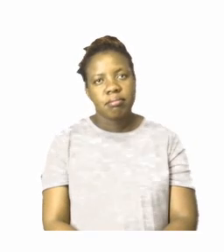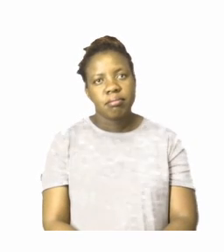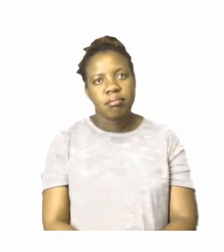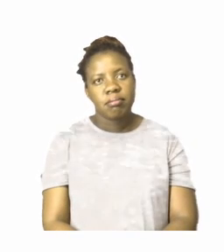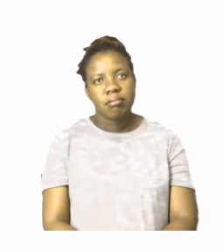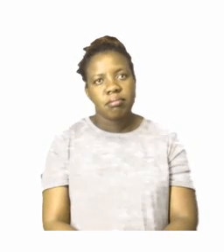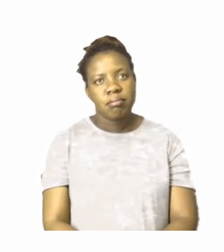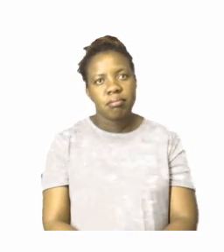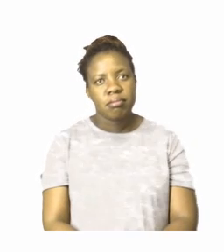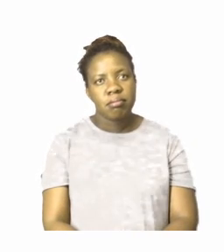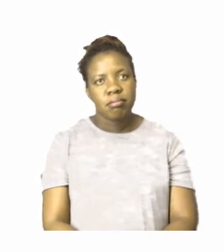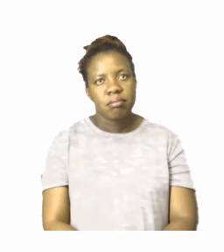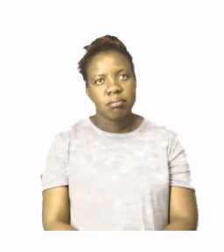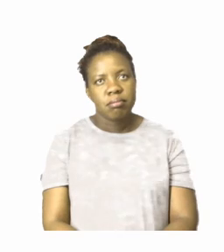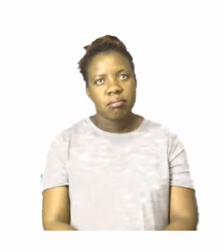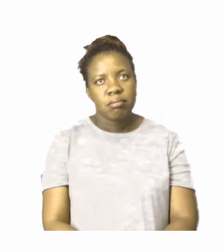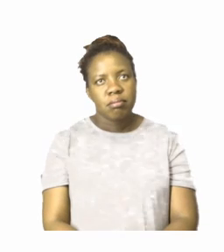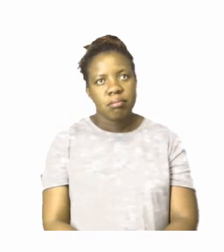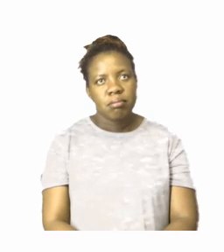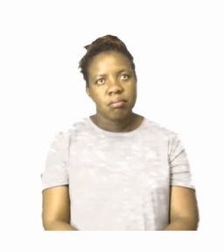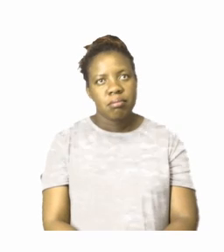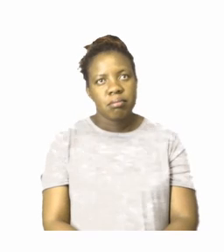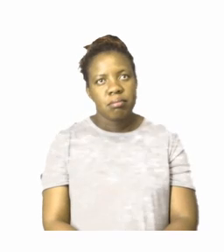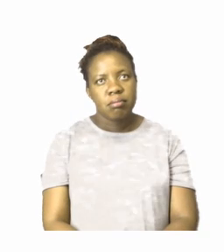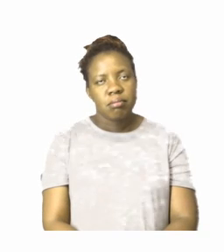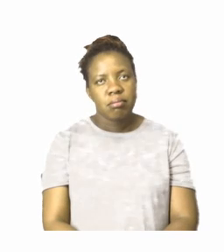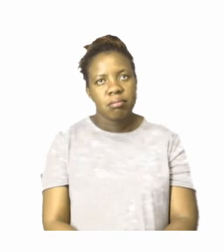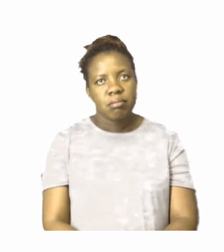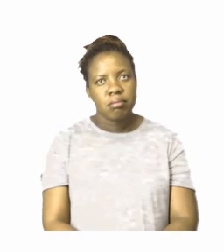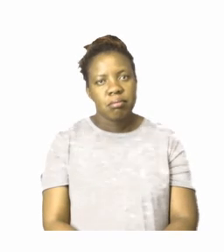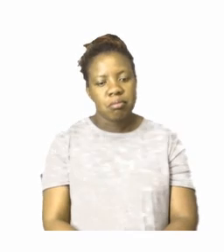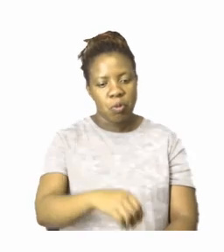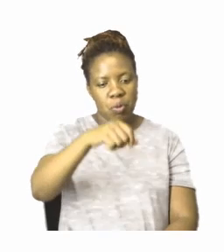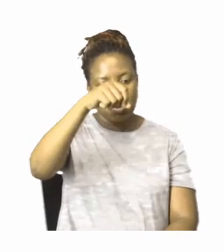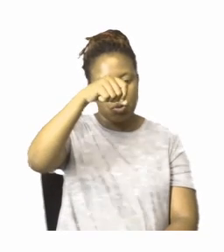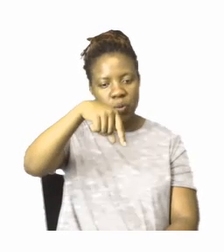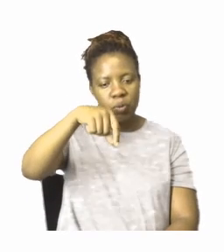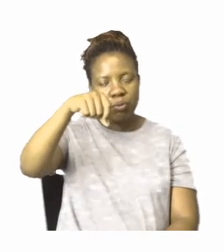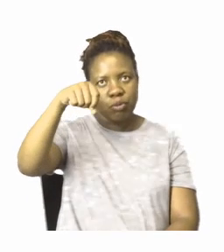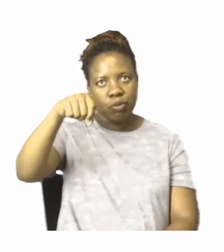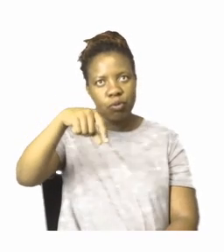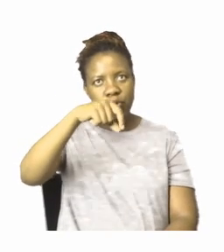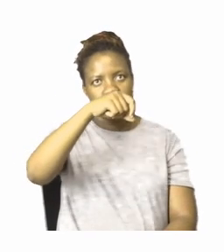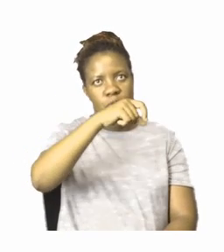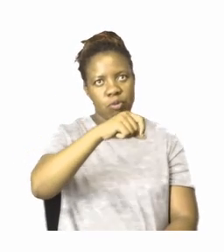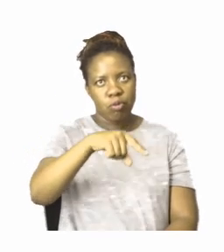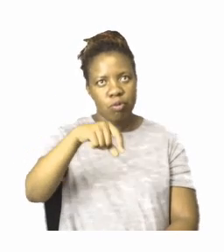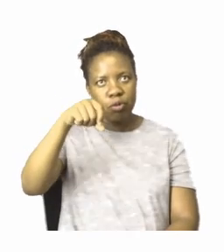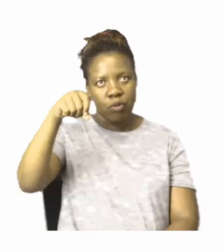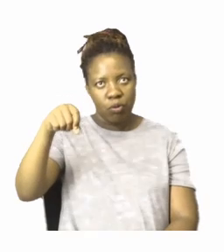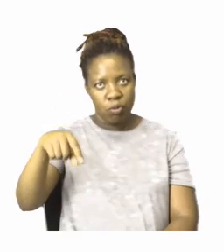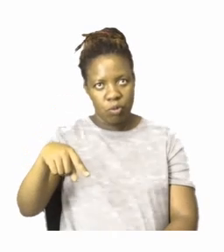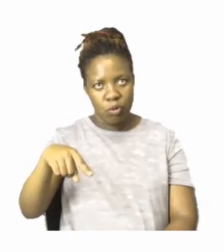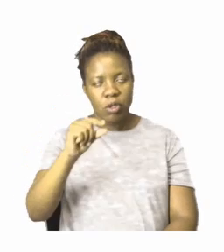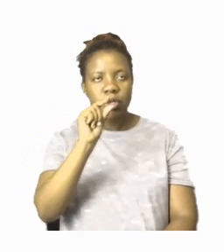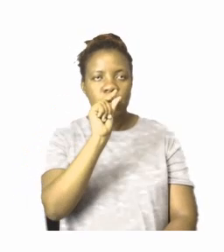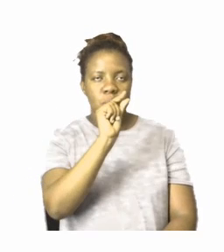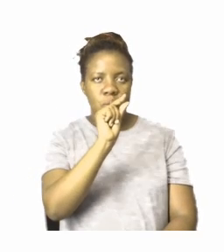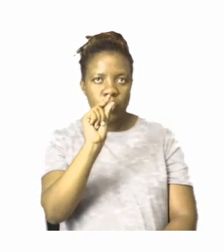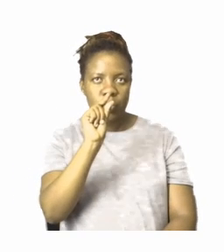you have to then use all of these words to make up